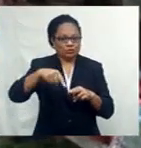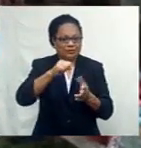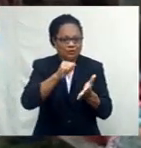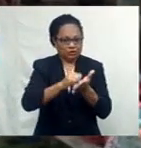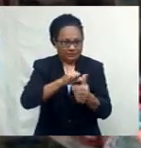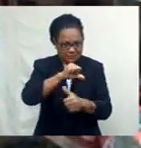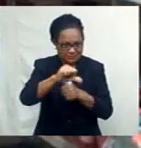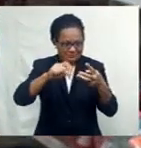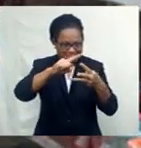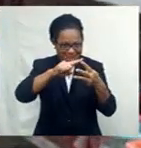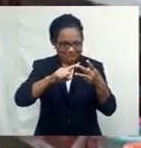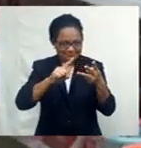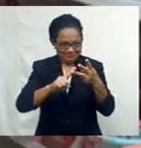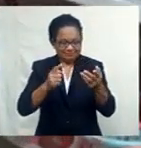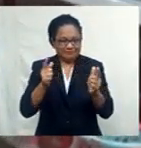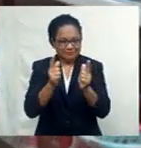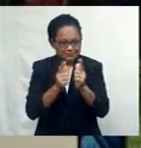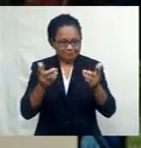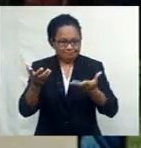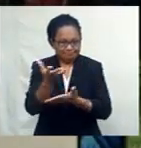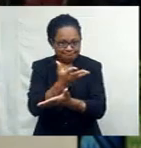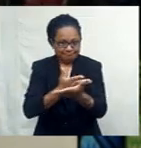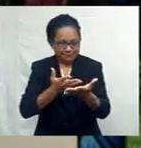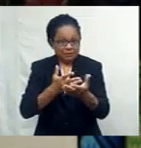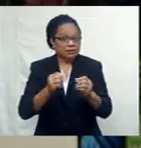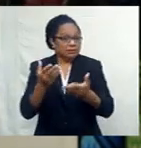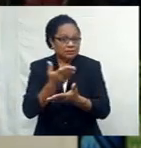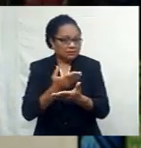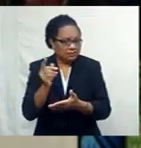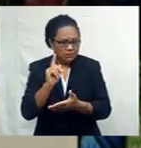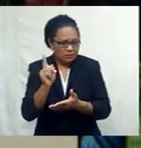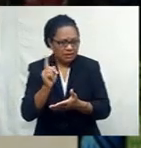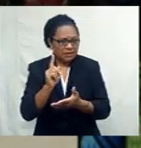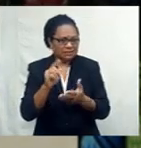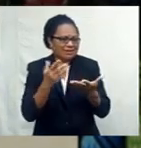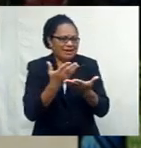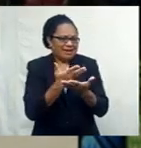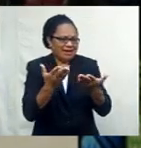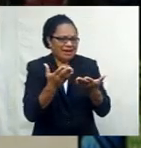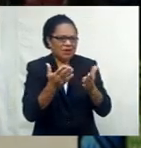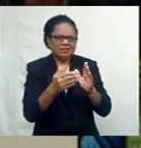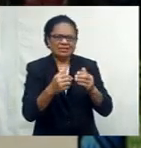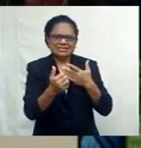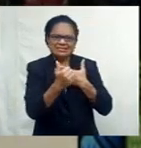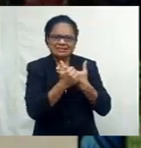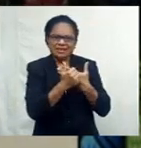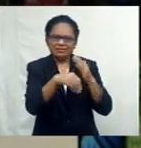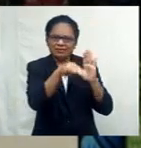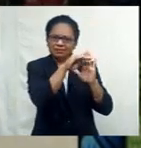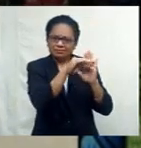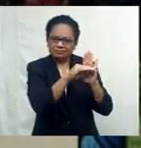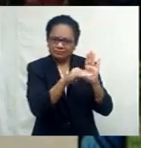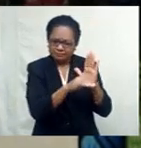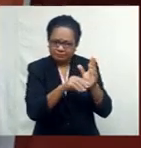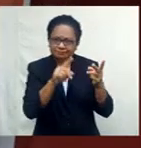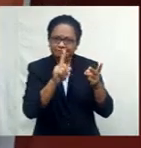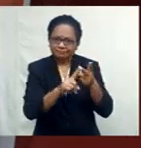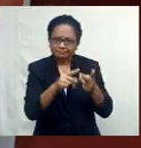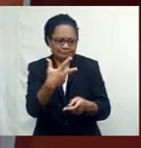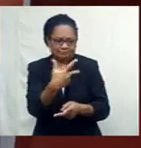and Trade Fares Koya says the discussions covered key points such as COVID-safe protocols, mass vaccination,